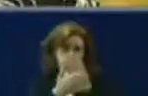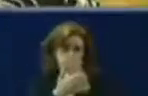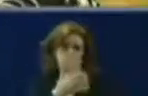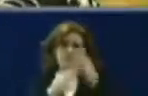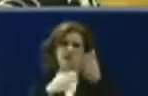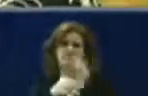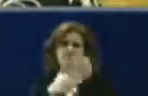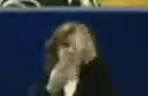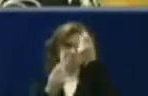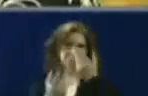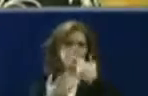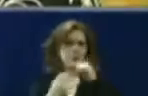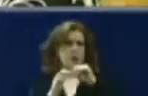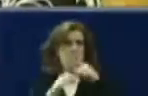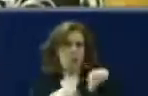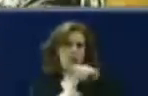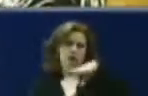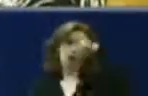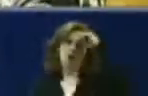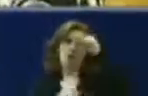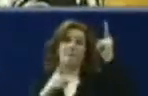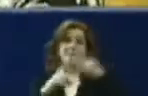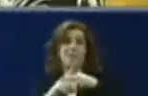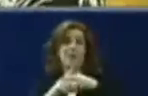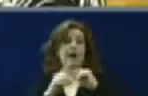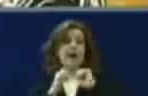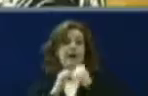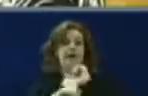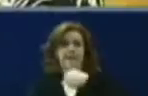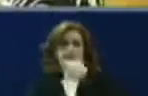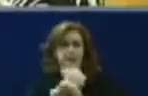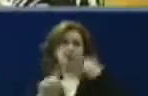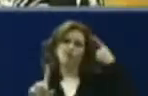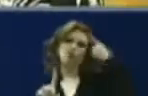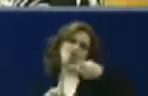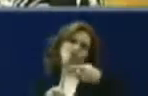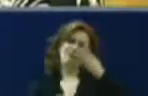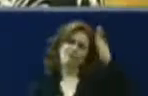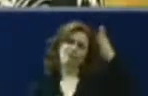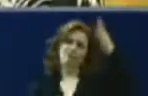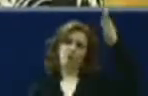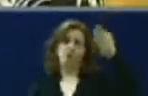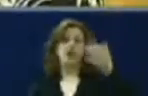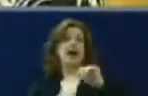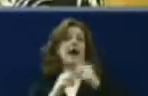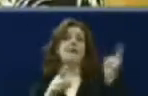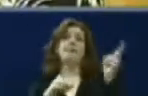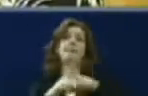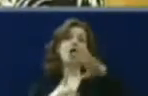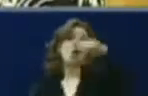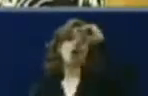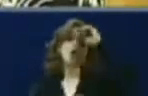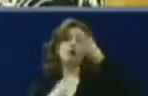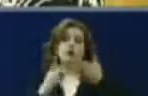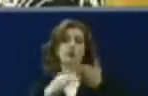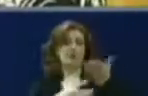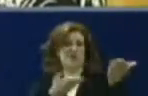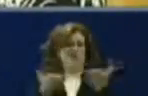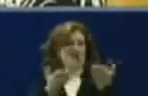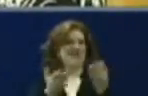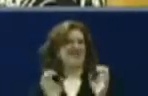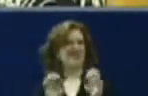learned, how they apply this learning in setting their goals for the future, and how they apply their learning through service